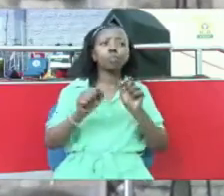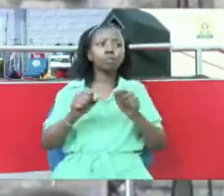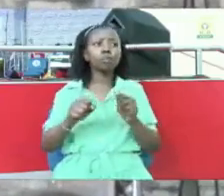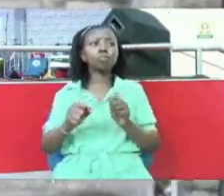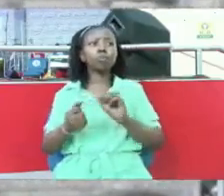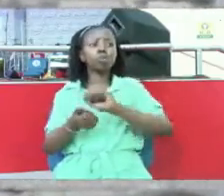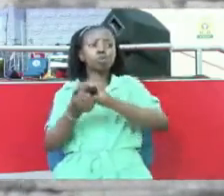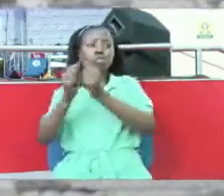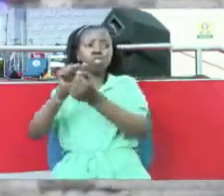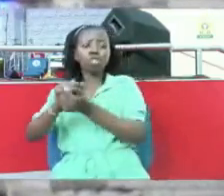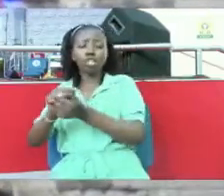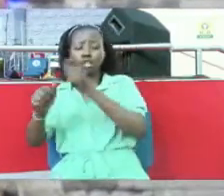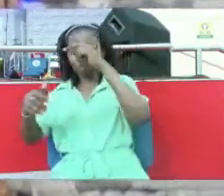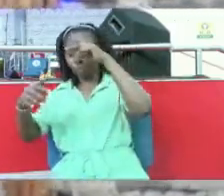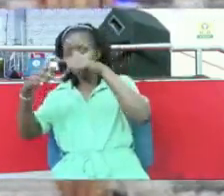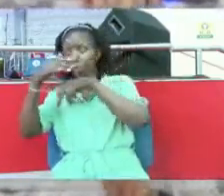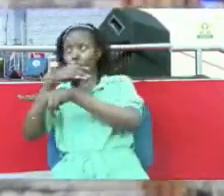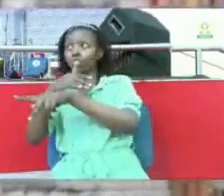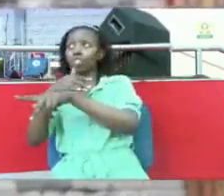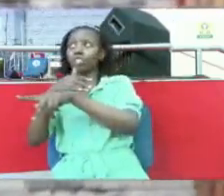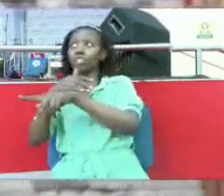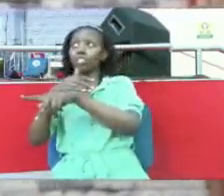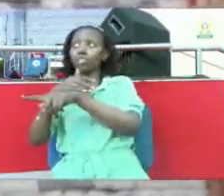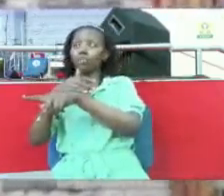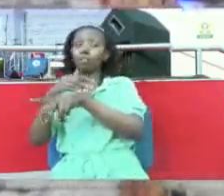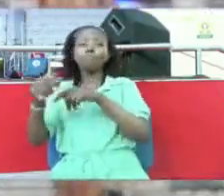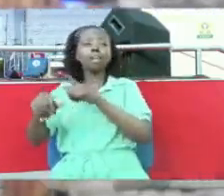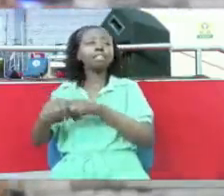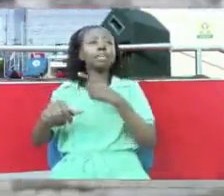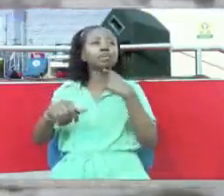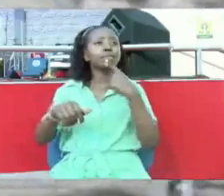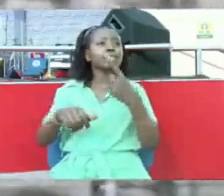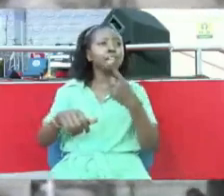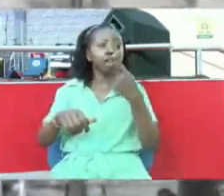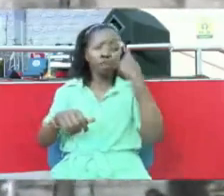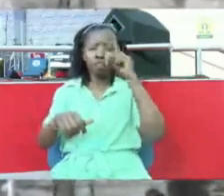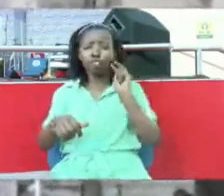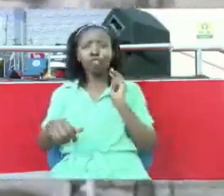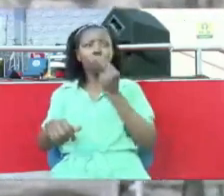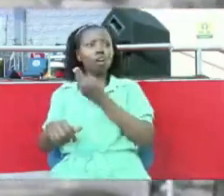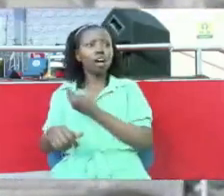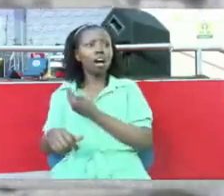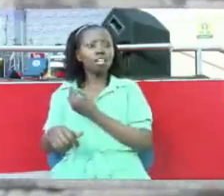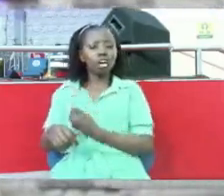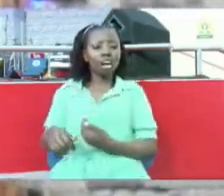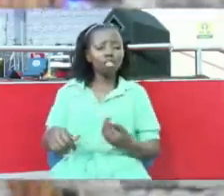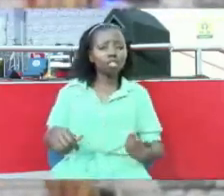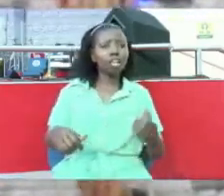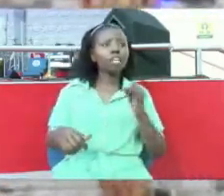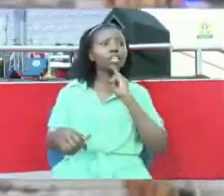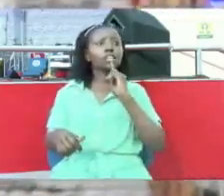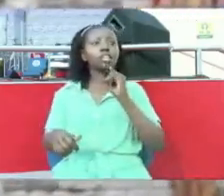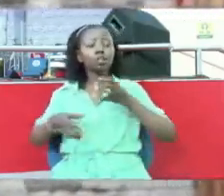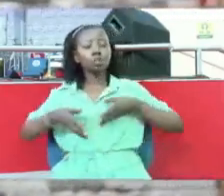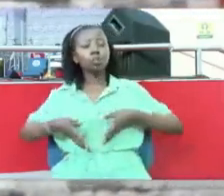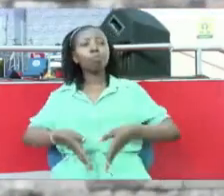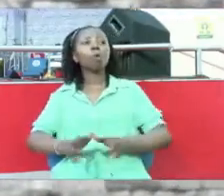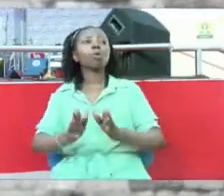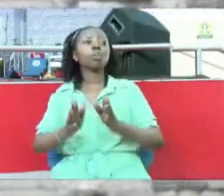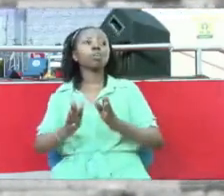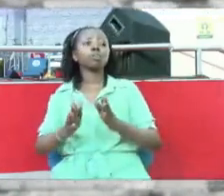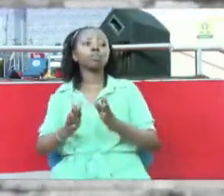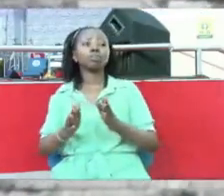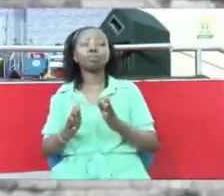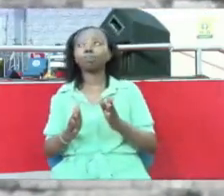verse is it 7 and onwards, when he's saying, "For unto us a child is born." Nambii habari ambazo